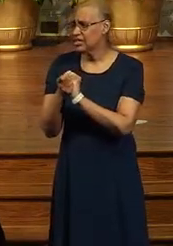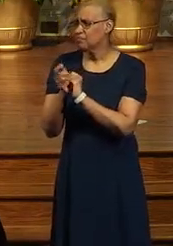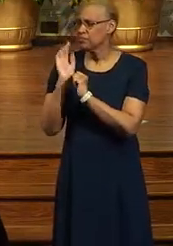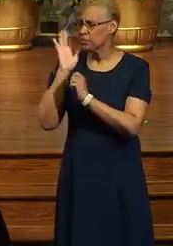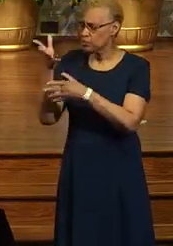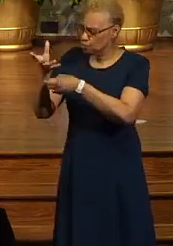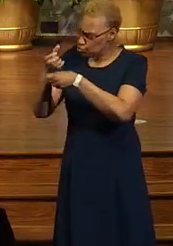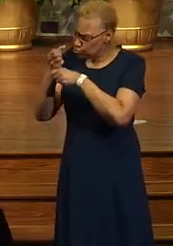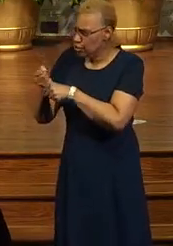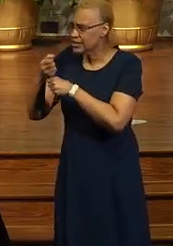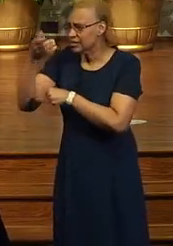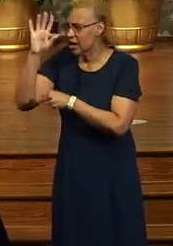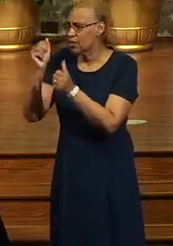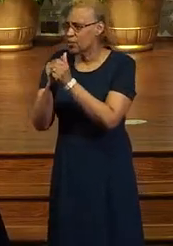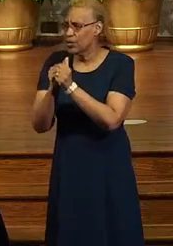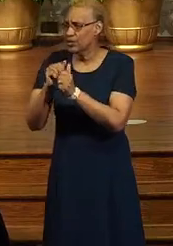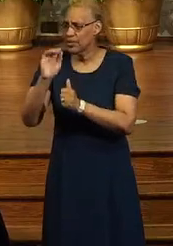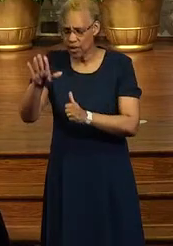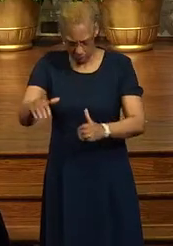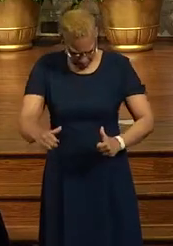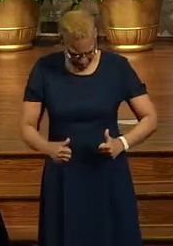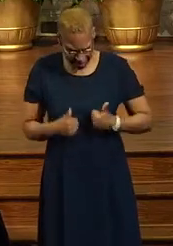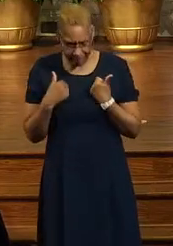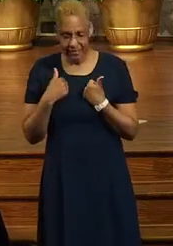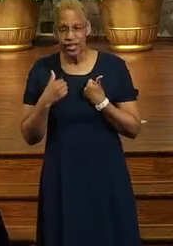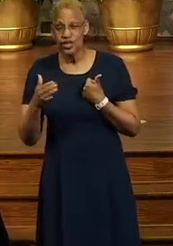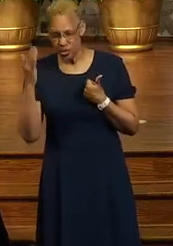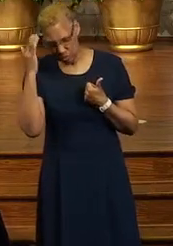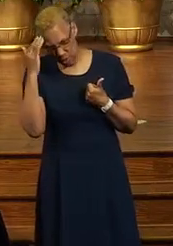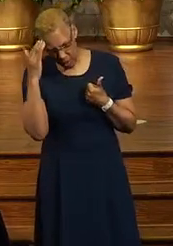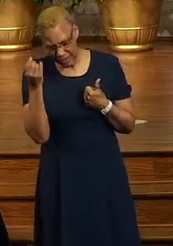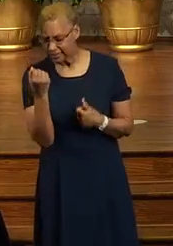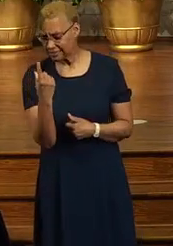with your life, you're saying I'm damaged,